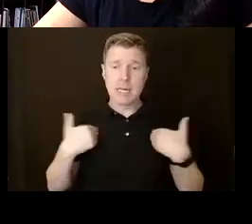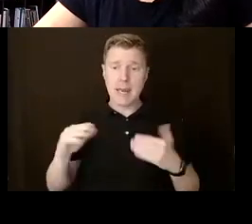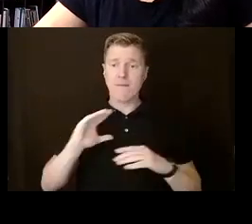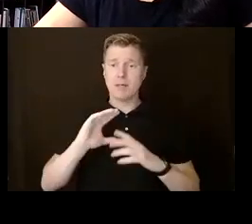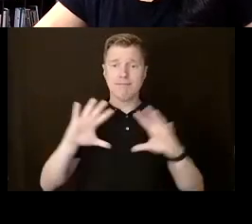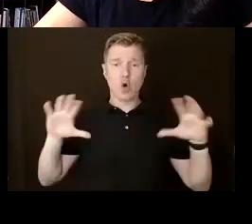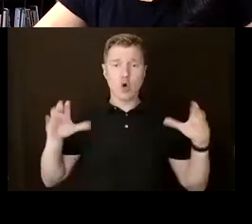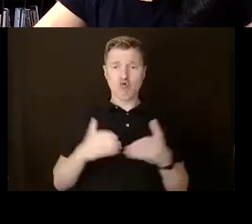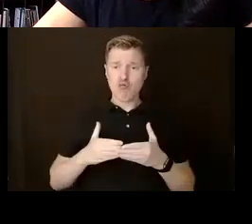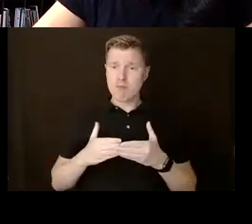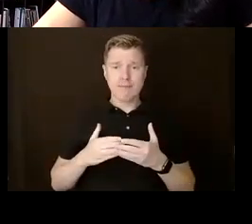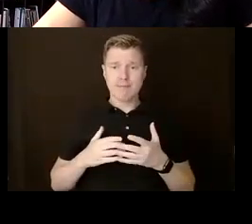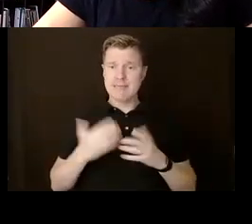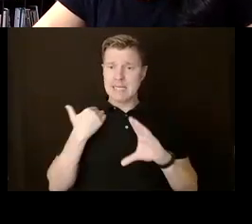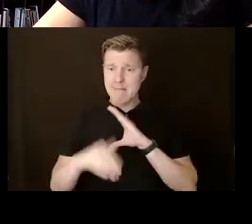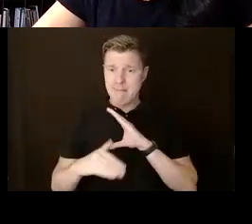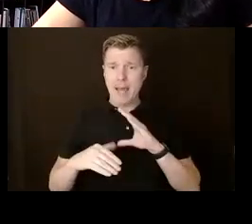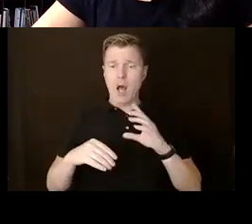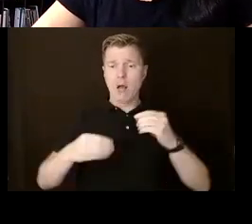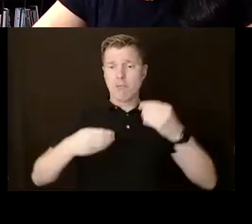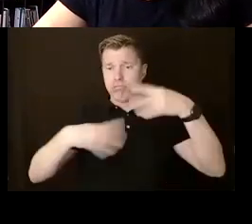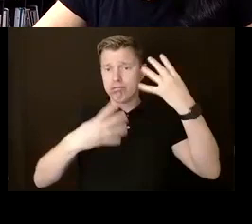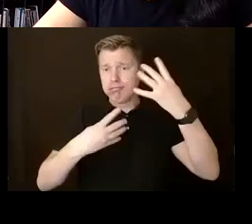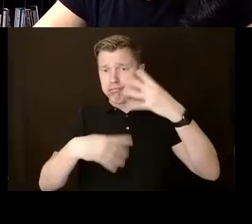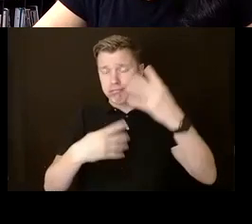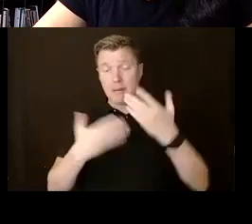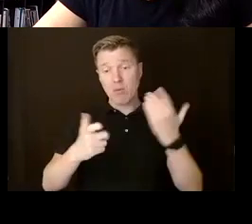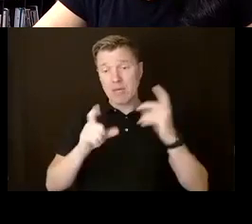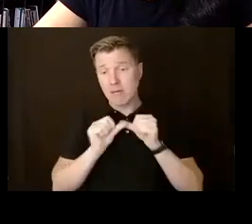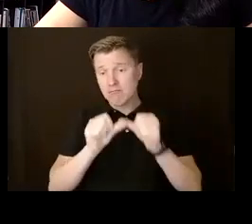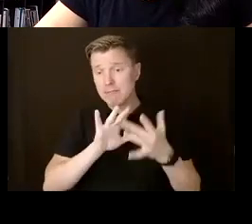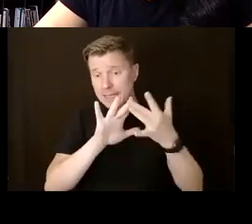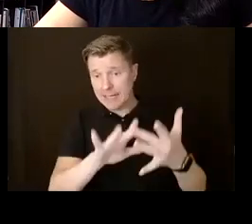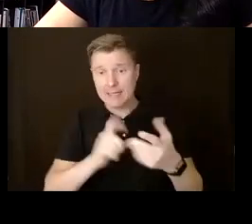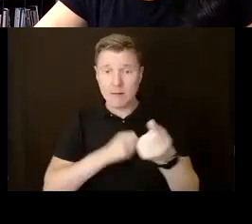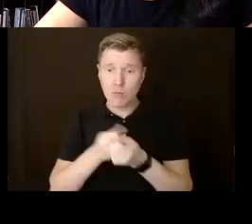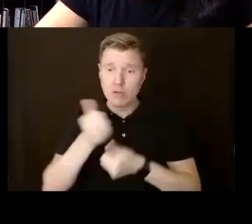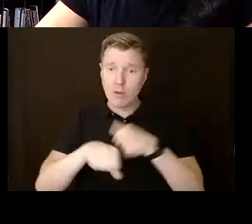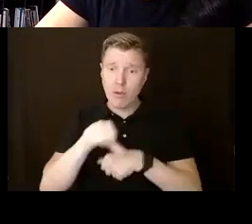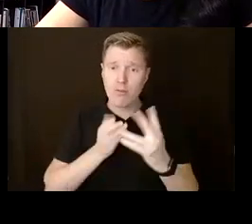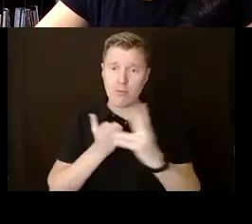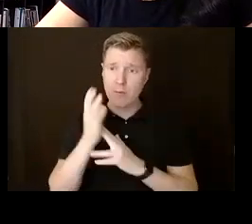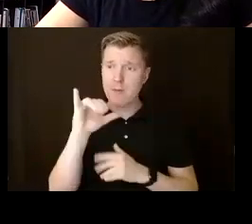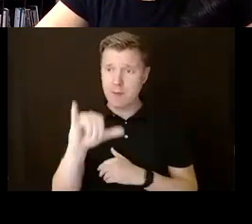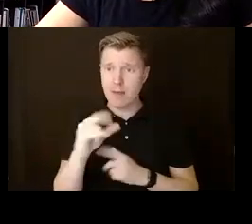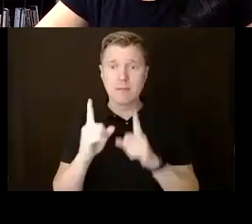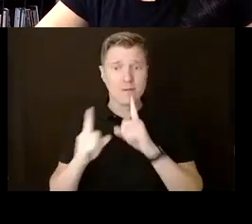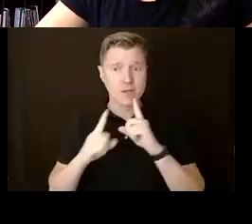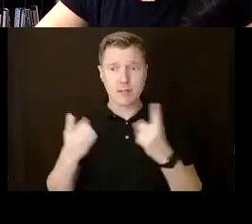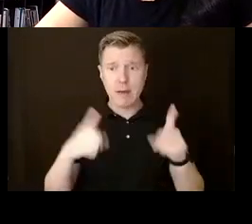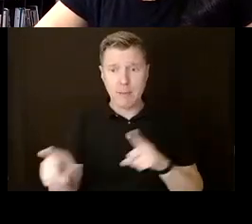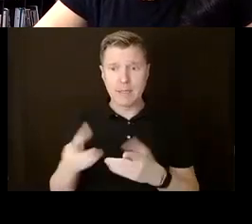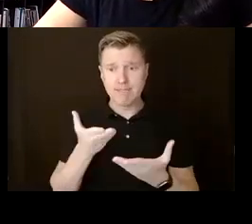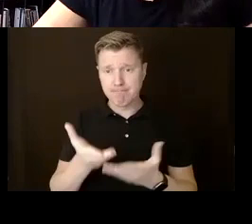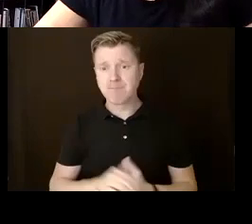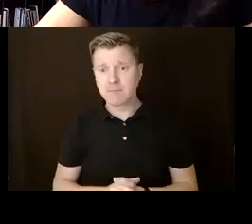together outside of this, and we'll be able to just stay connected and support each other through, you know, conversations that are going on,